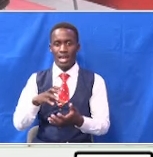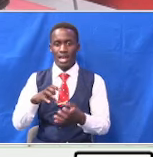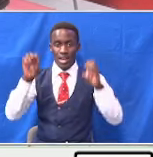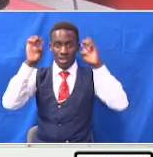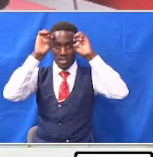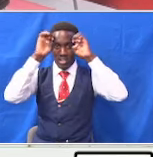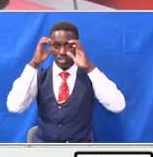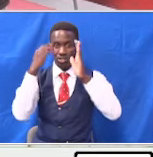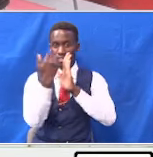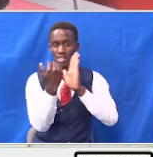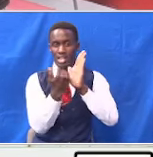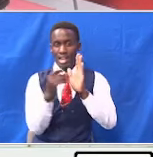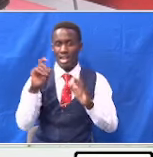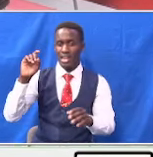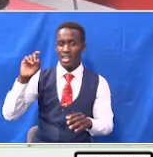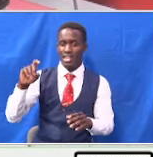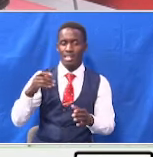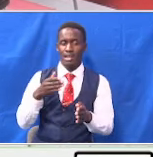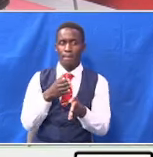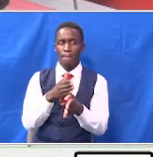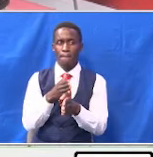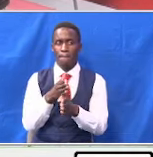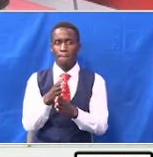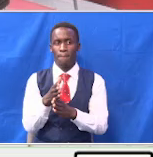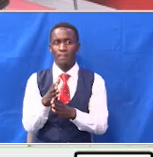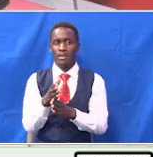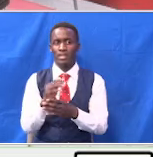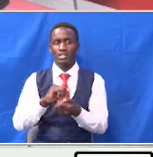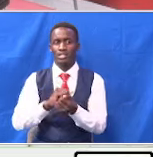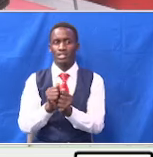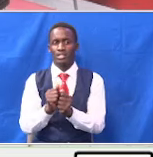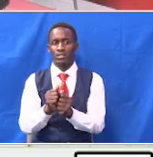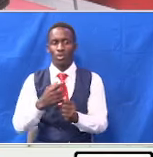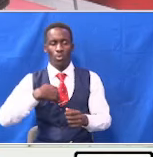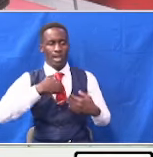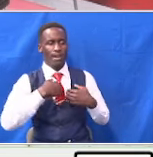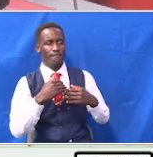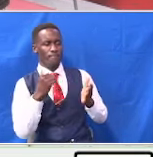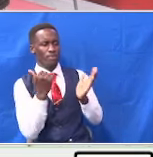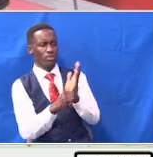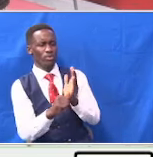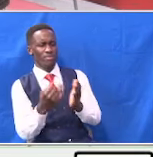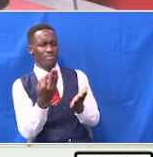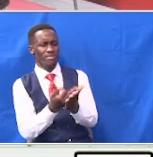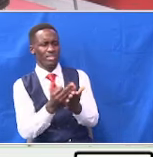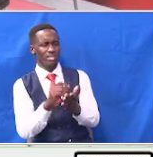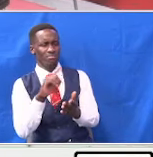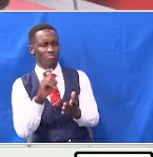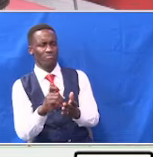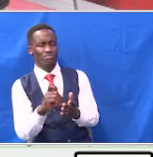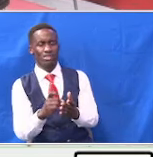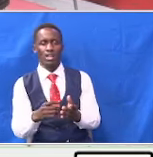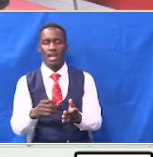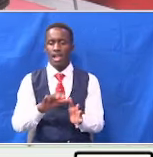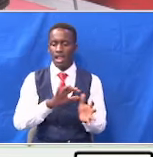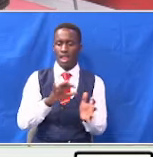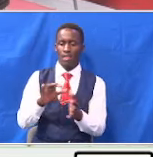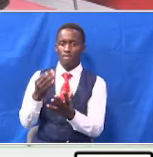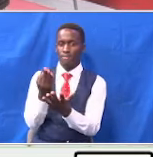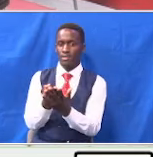surgery. You've got problems with funding now. Well, funding problem. Funding. You're funding for